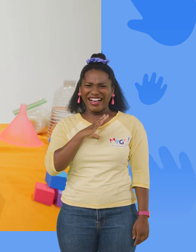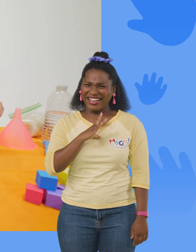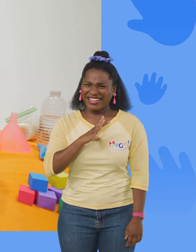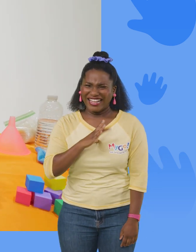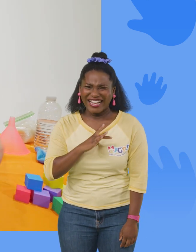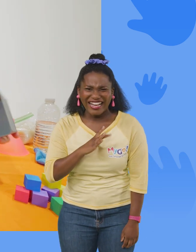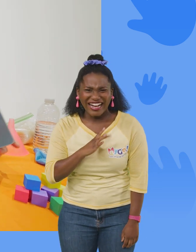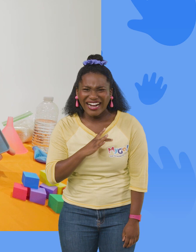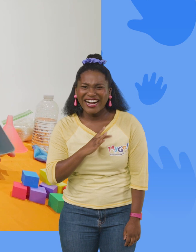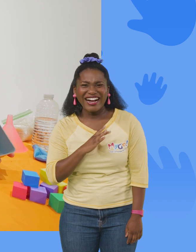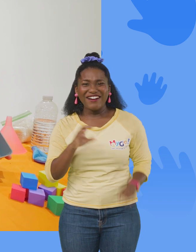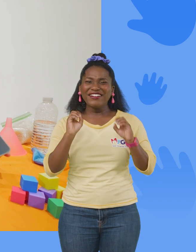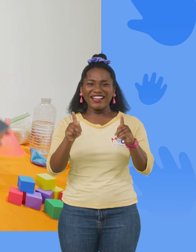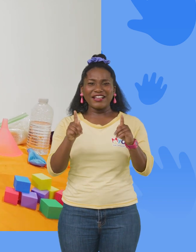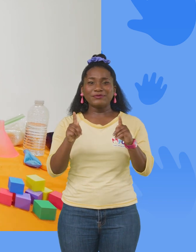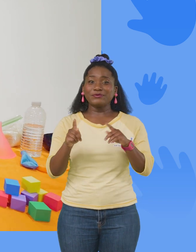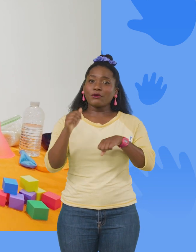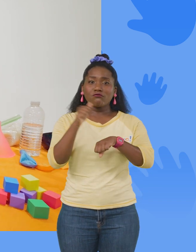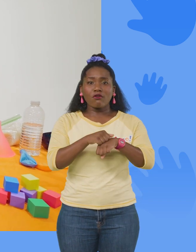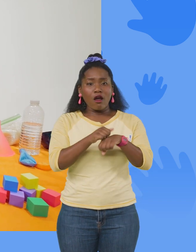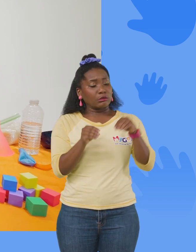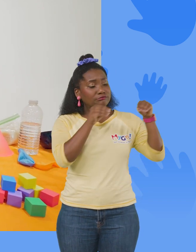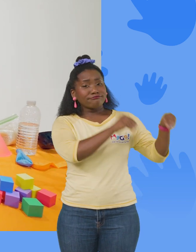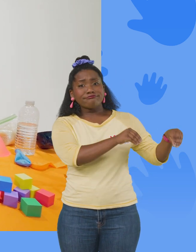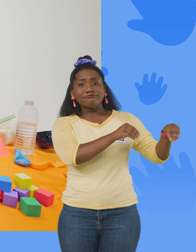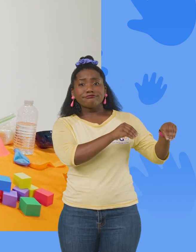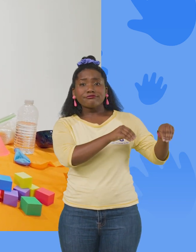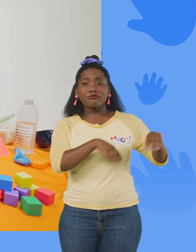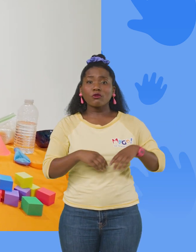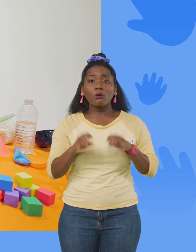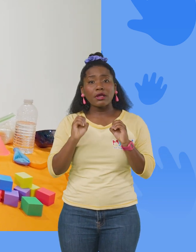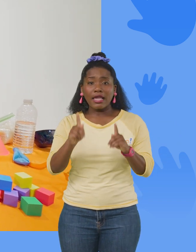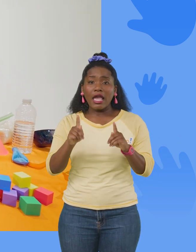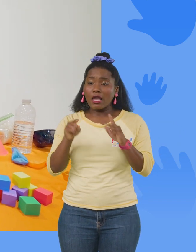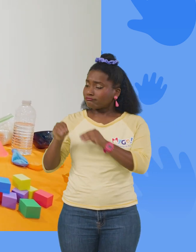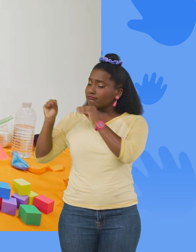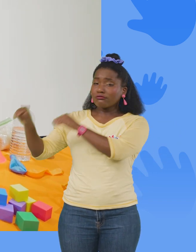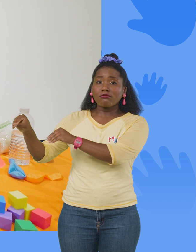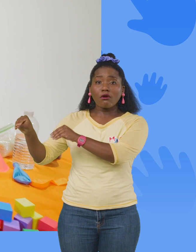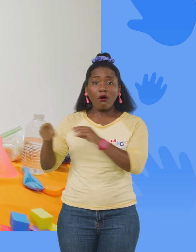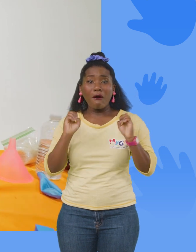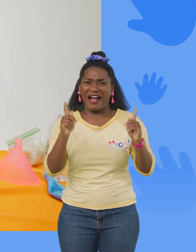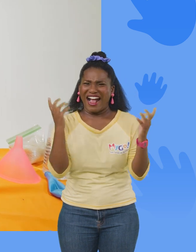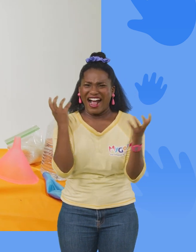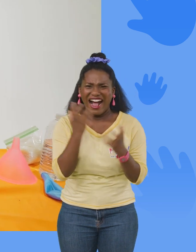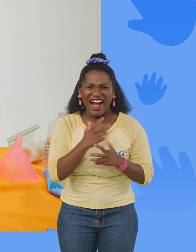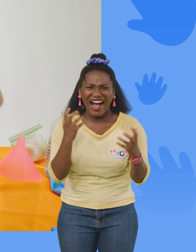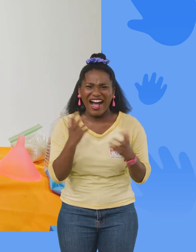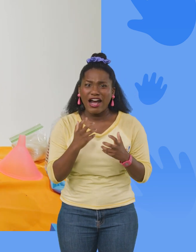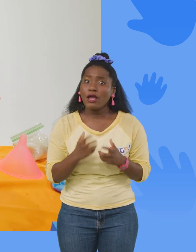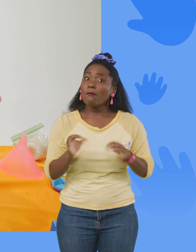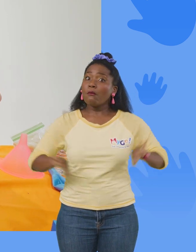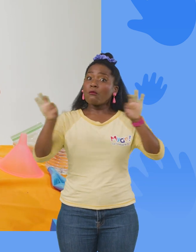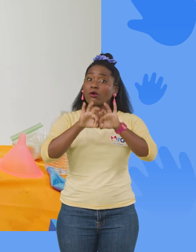That is so cool. Okay, let me put that rock over there. Put this back up here. Wow. We have